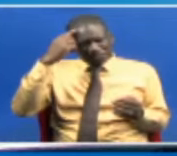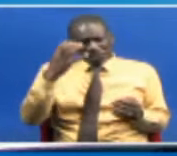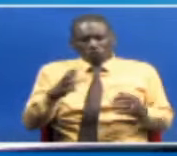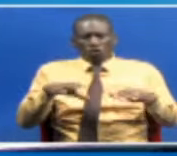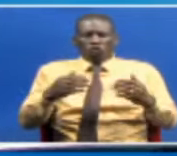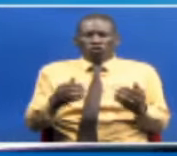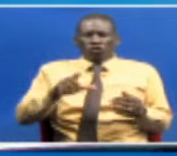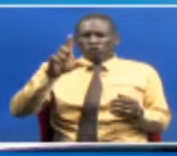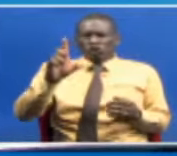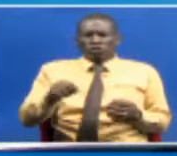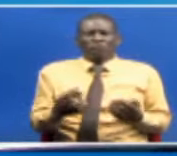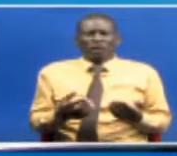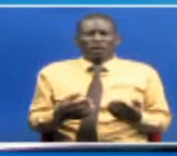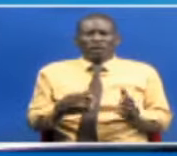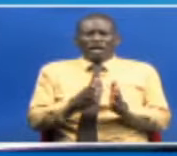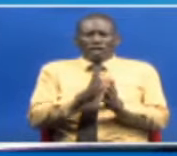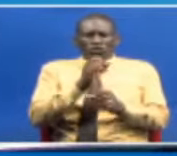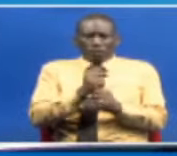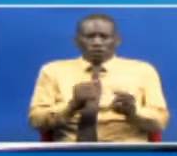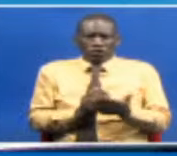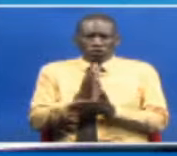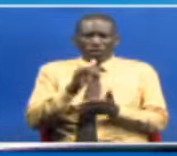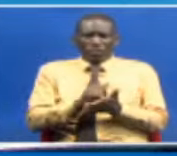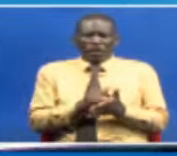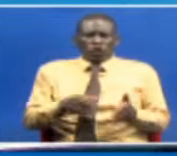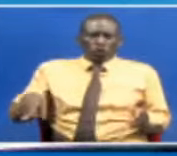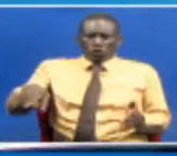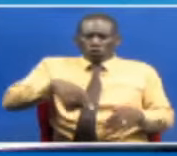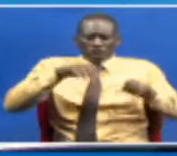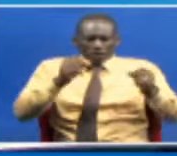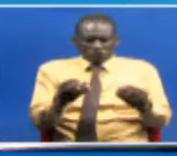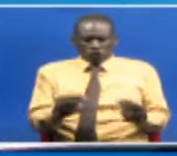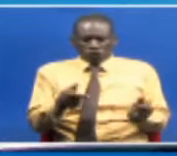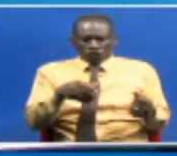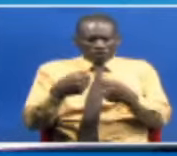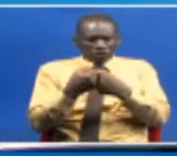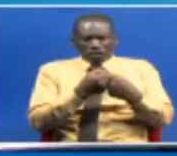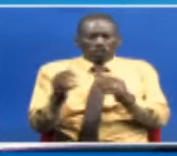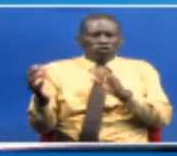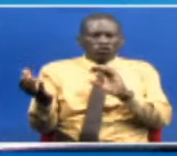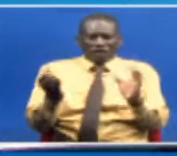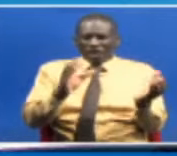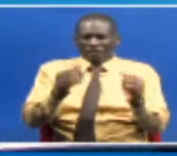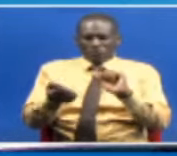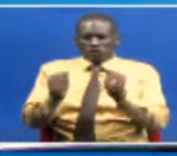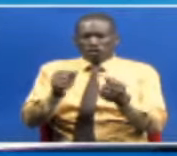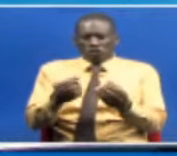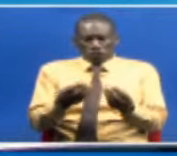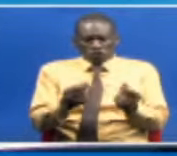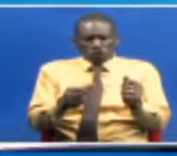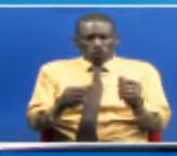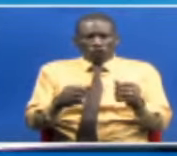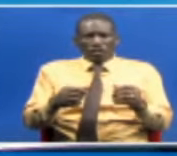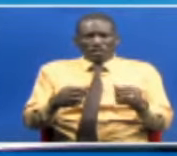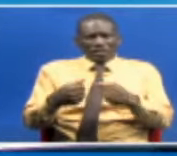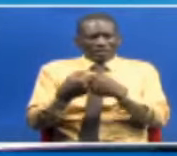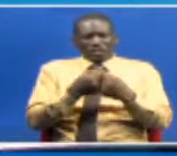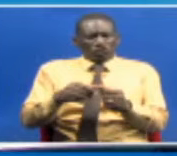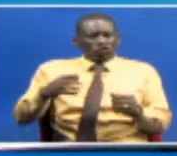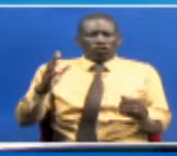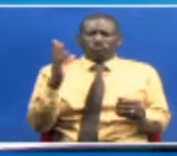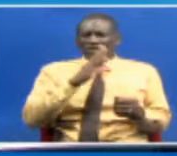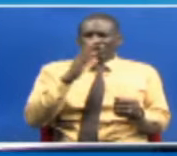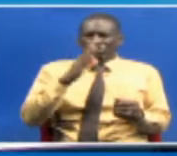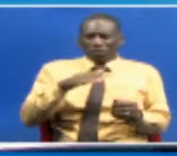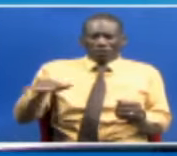cheaper, and ensure that we are able to address this challenge of climate change, address the challenge of pollution, address the